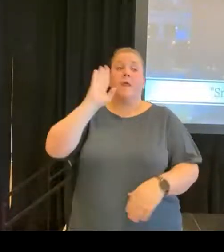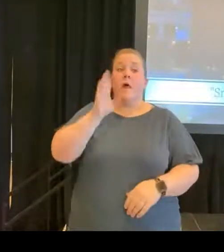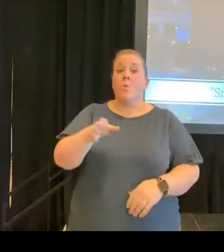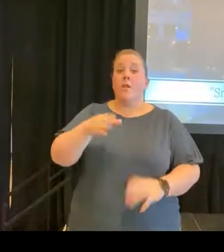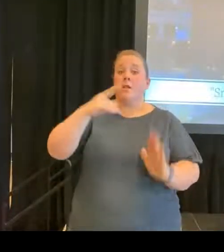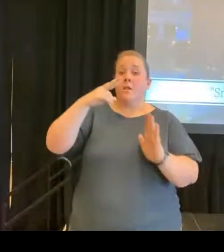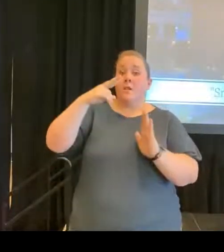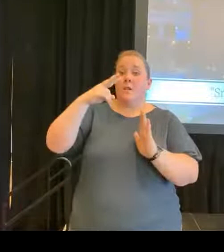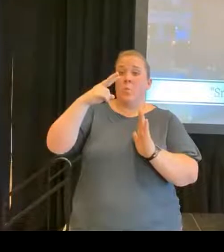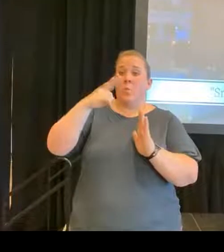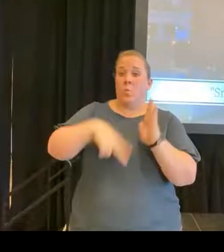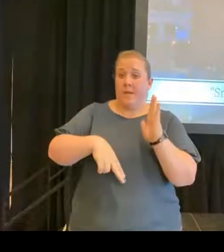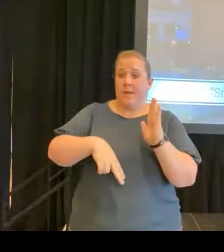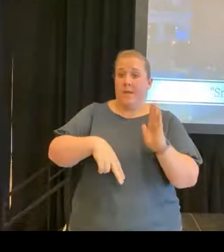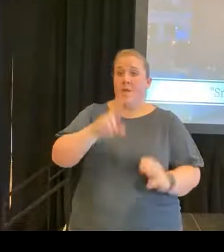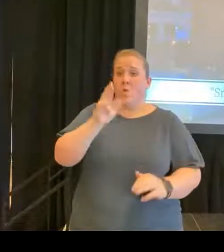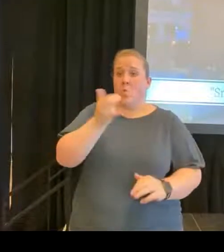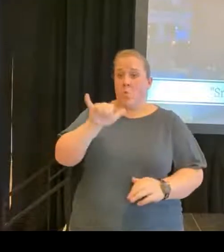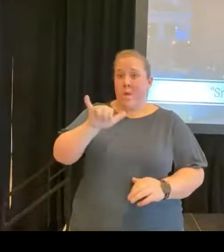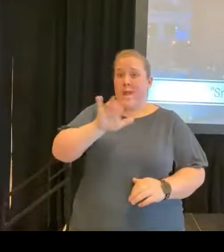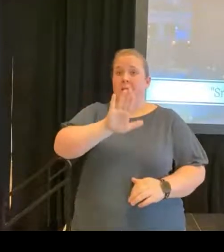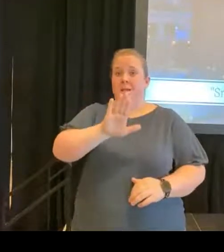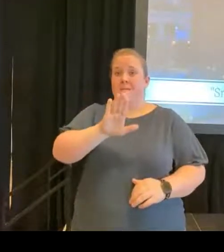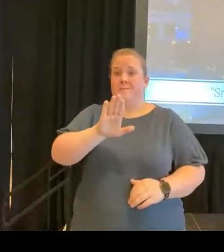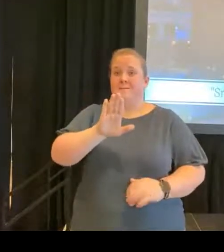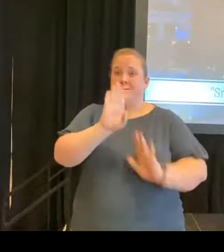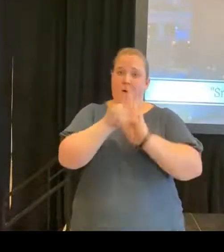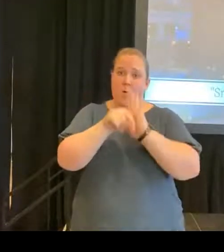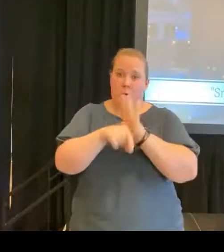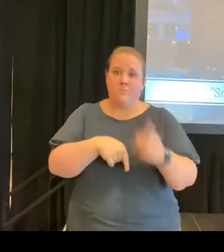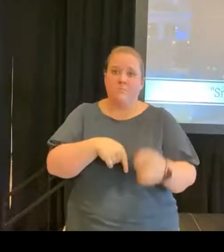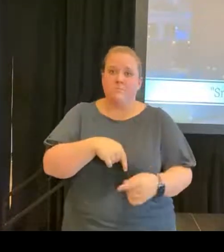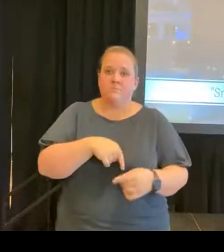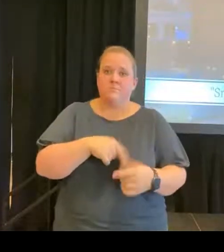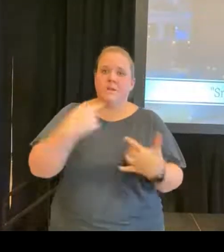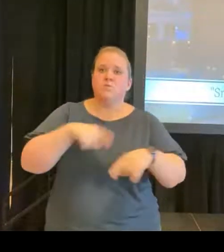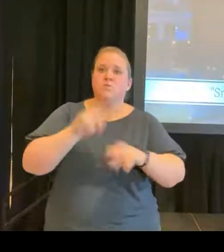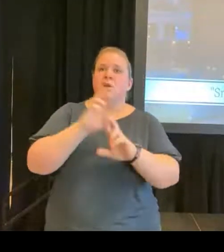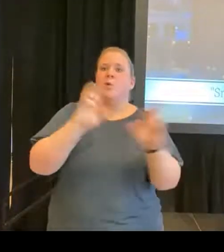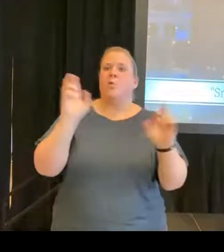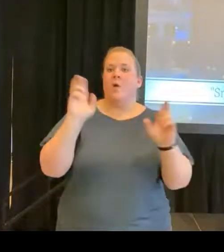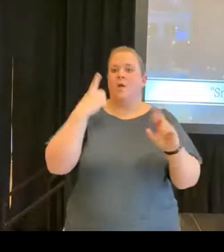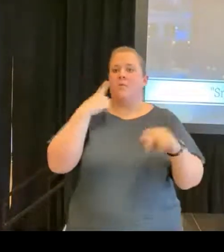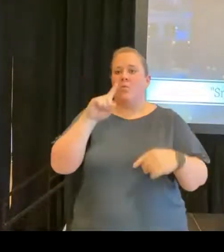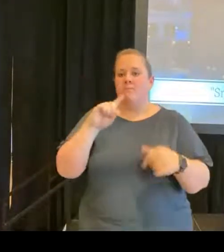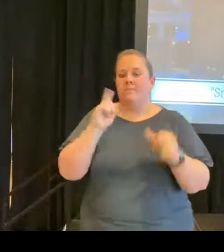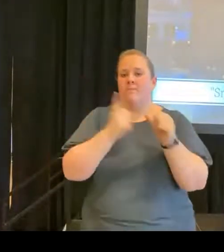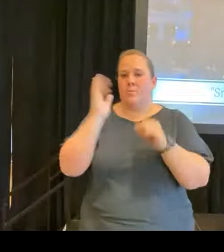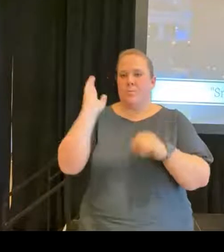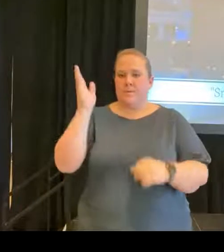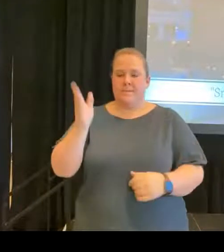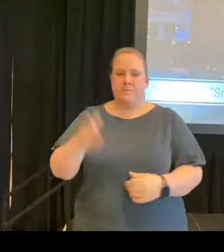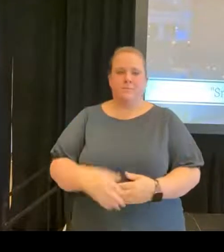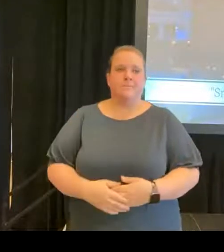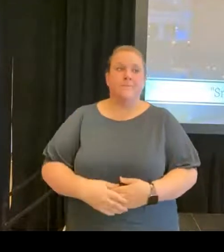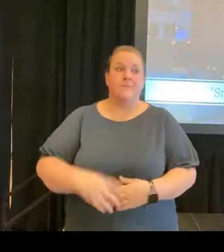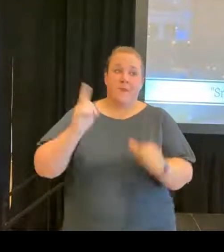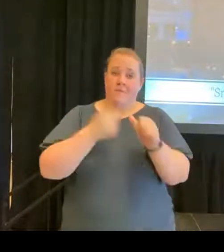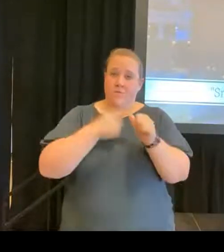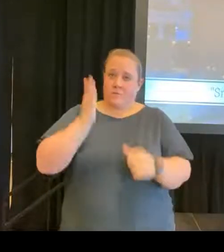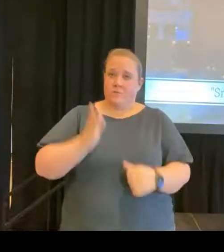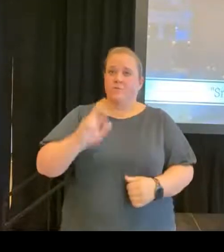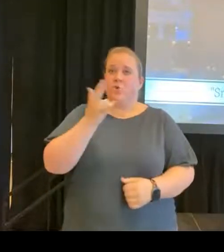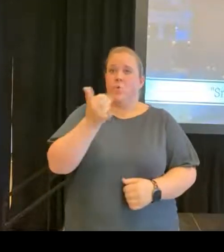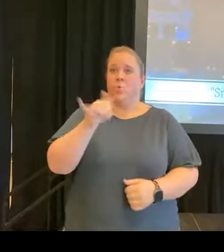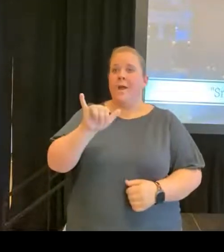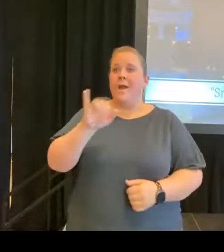to read Ray's bio now as we get ready for our first presentation. So our first presenter is